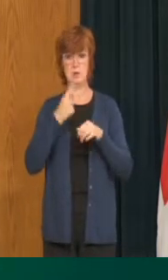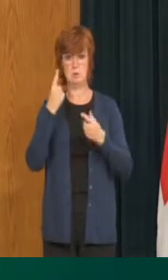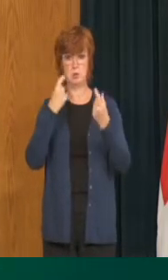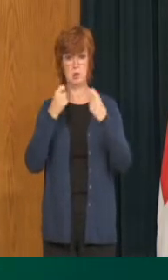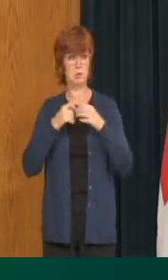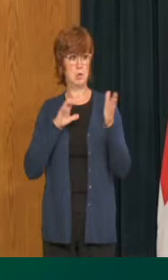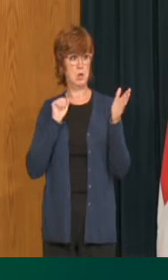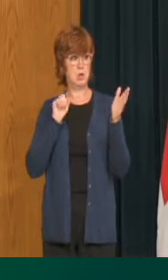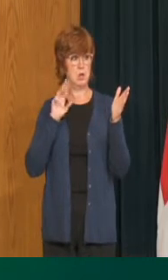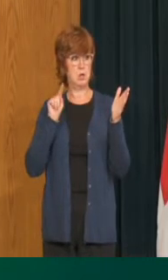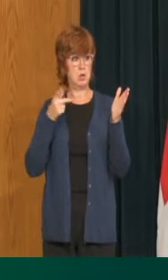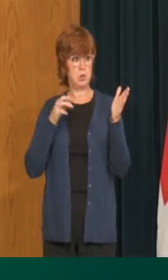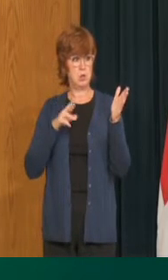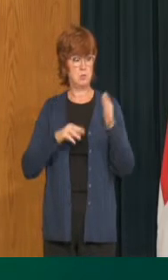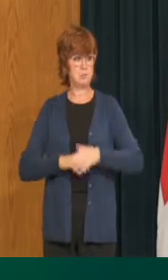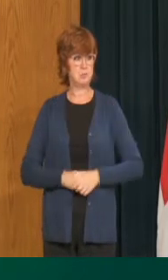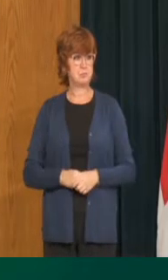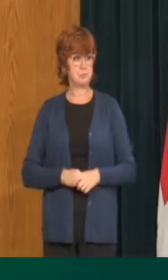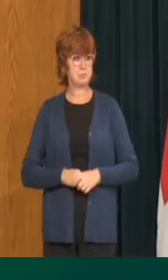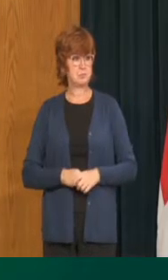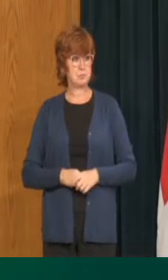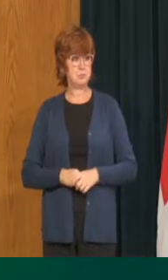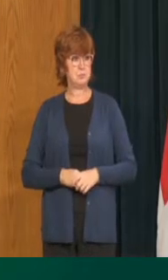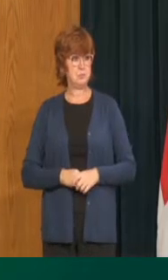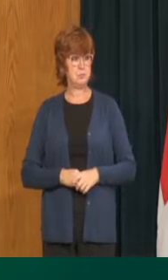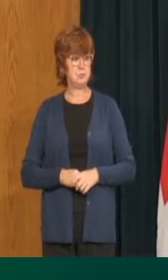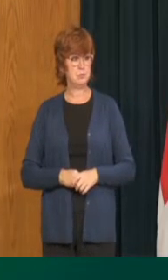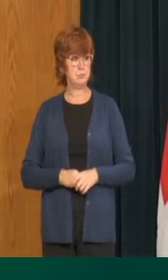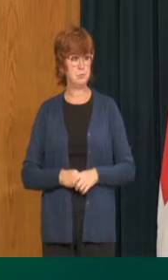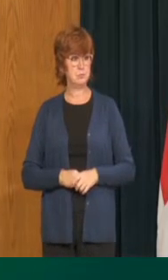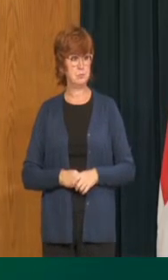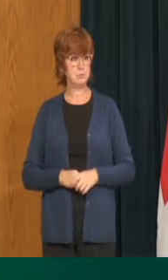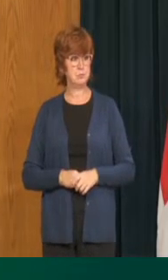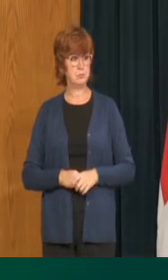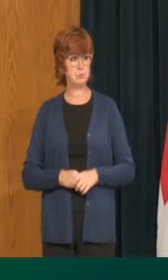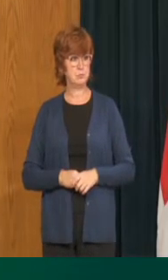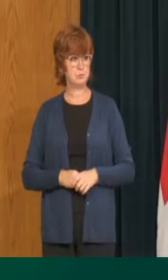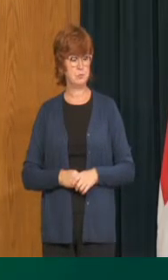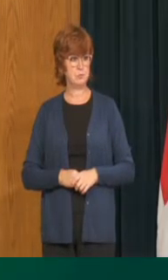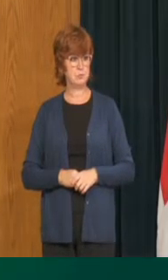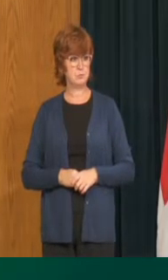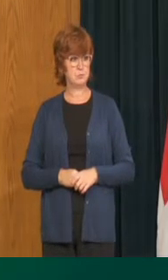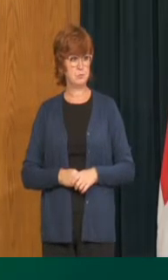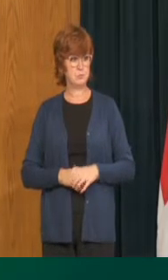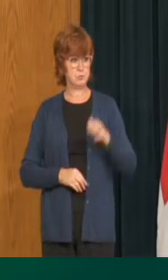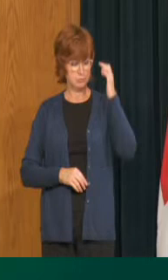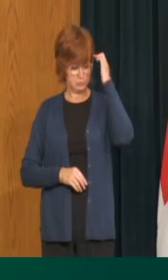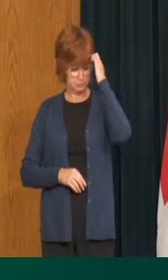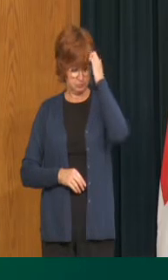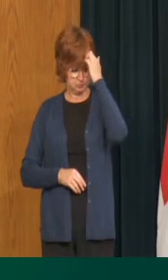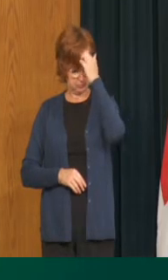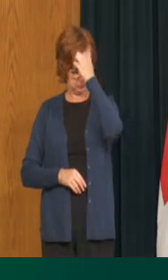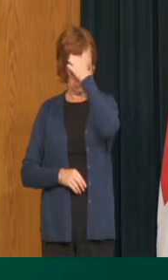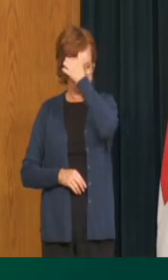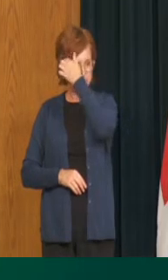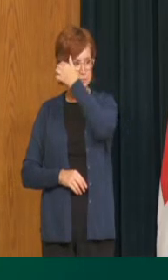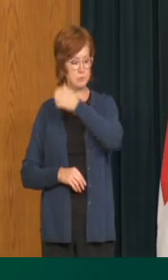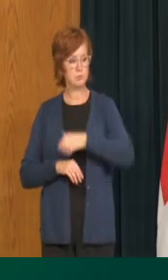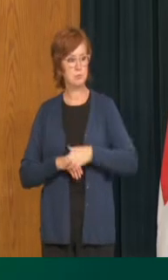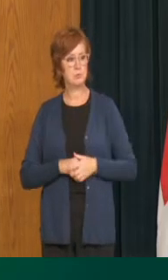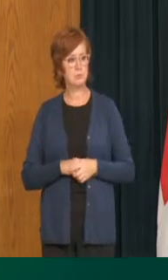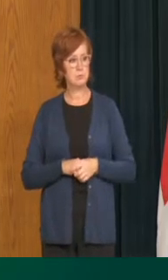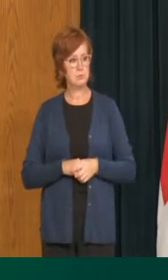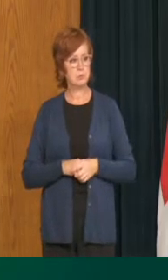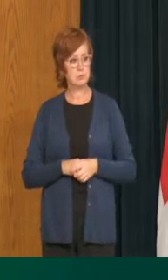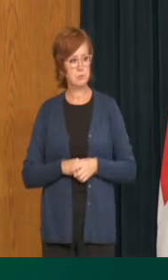questions. Arthur? So today we're hearing a reiterated